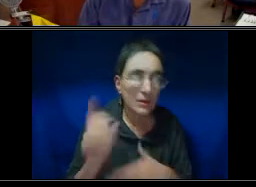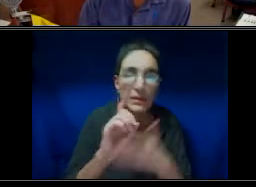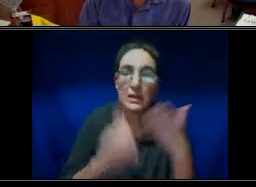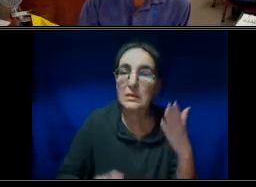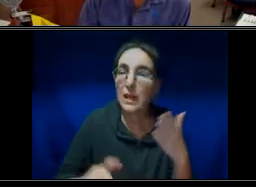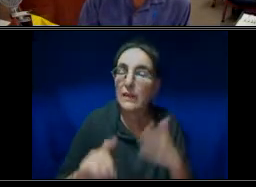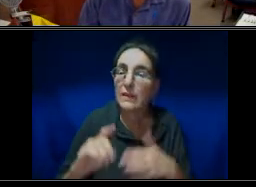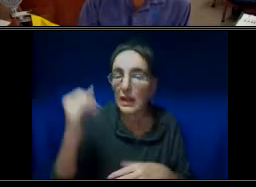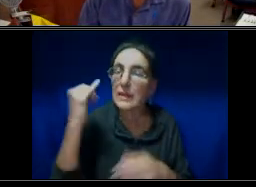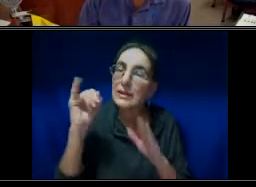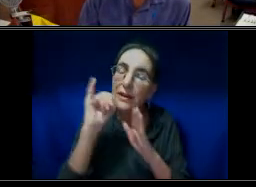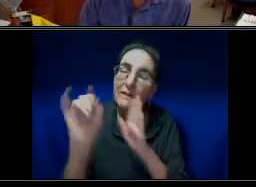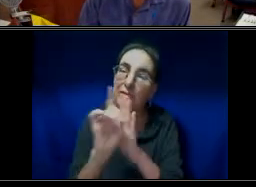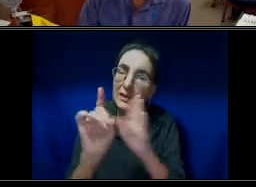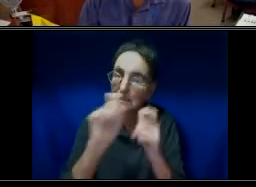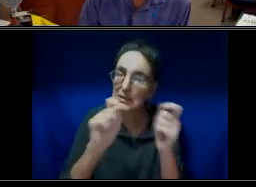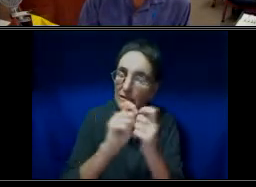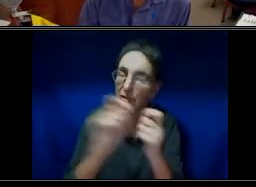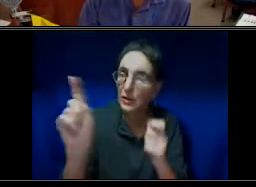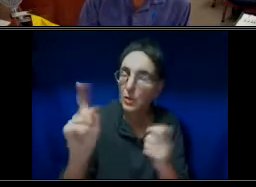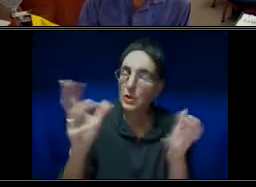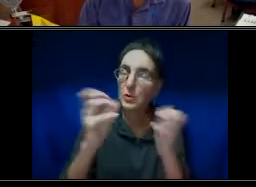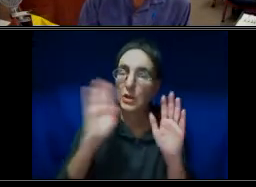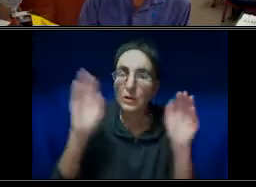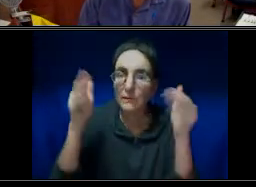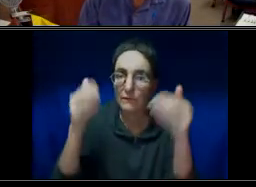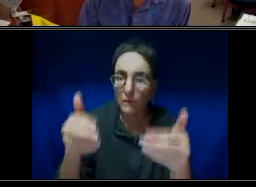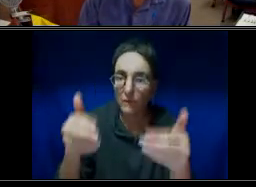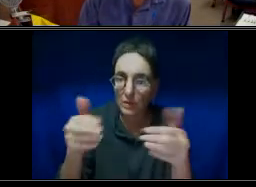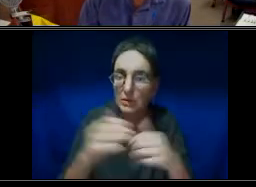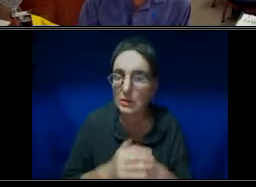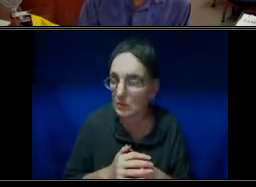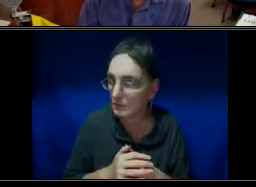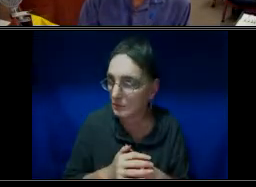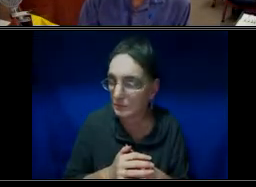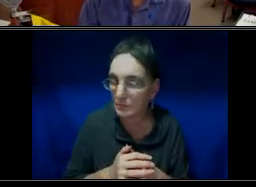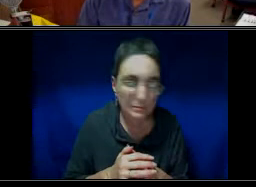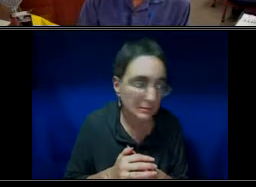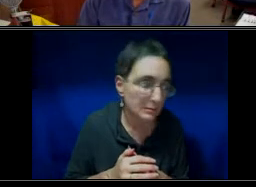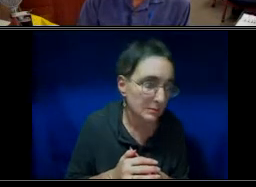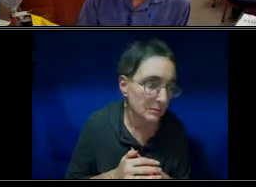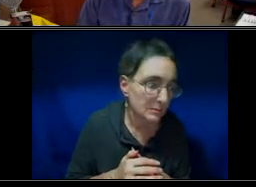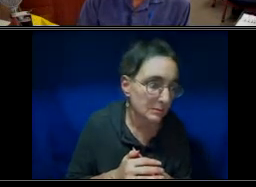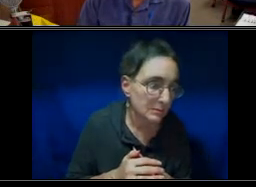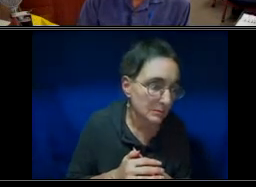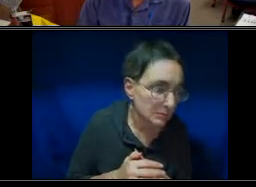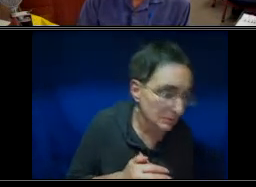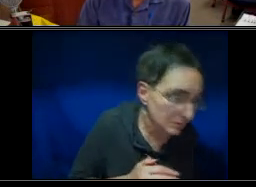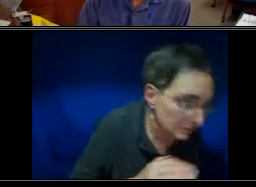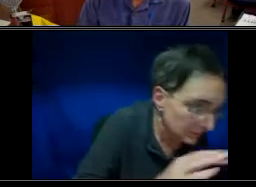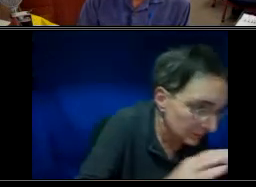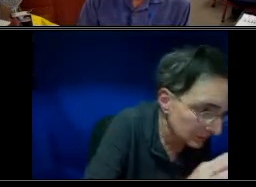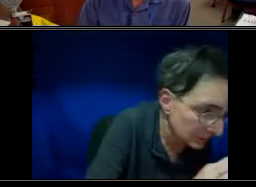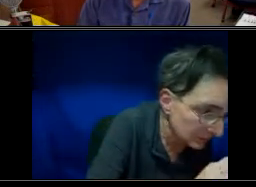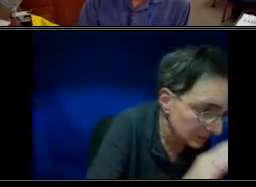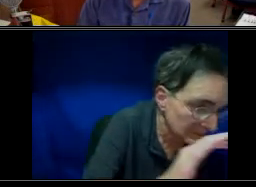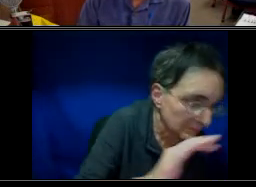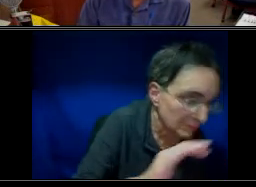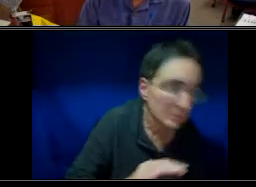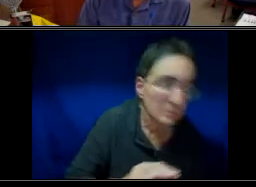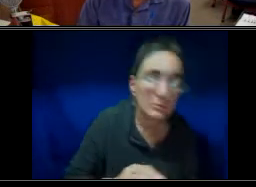but certainly the Inland Empire is one that both has had a lot of impacts, and there are a lot in the making